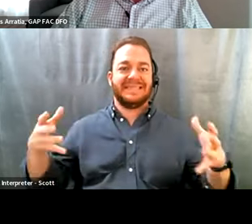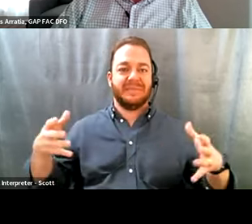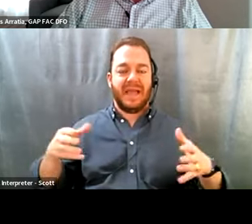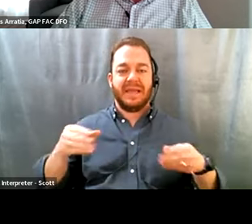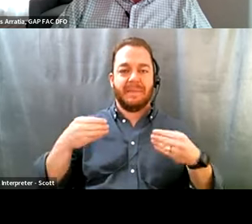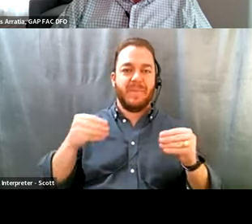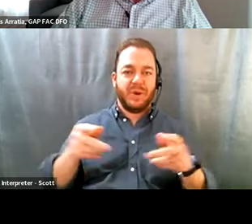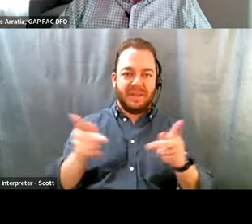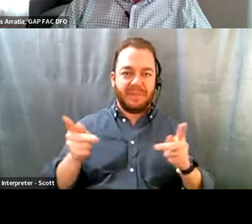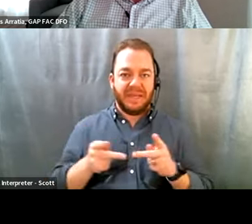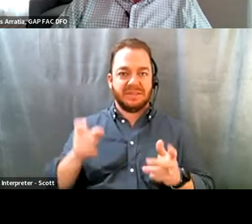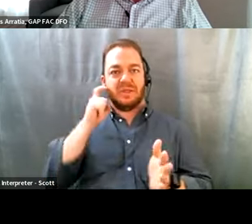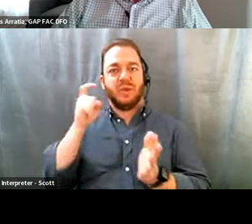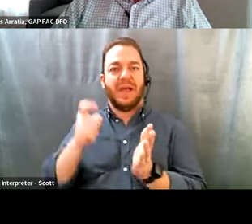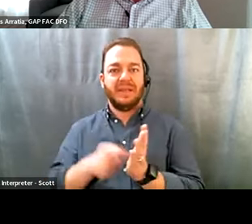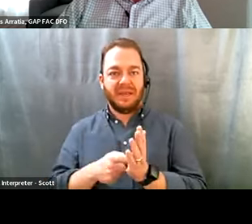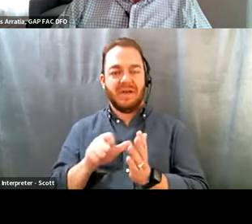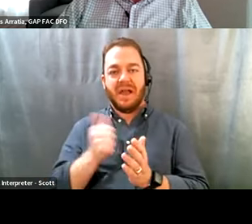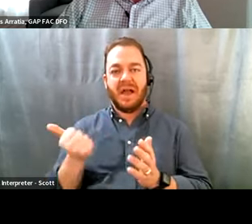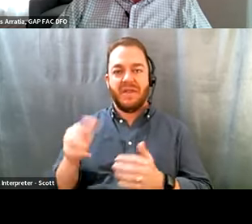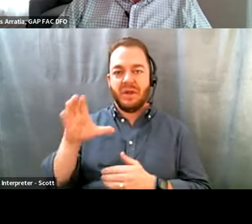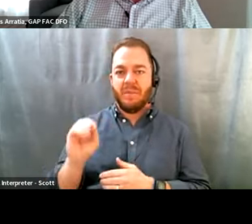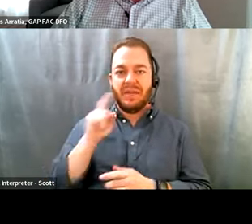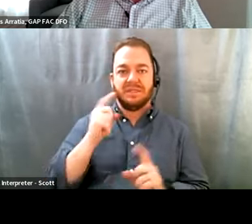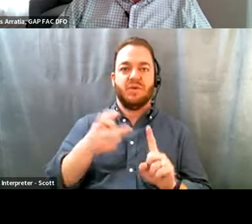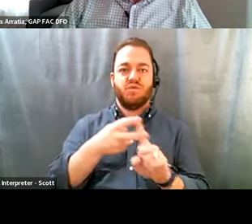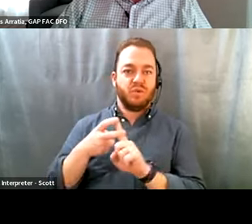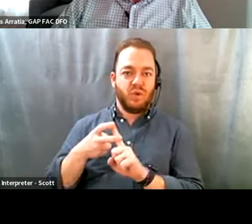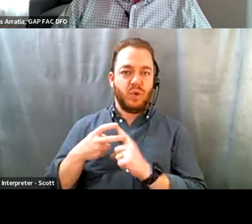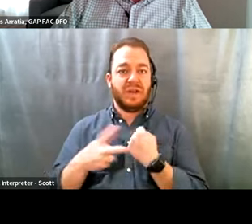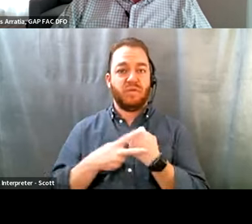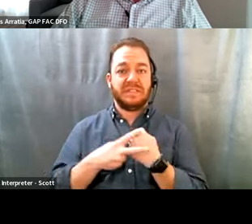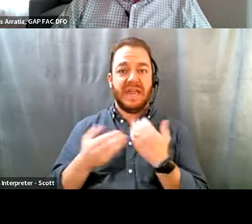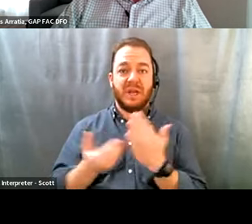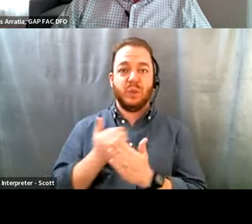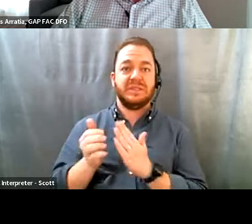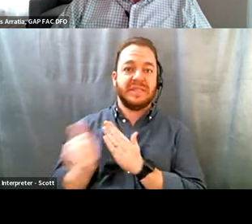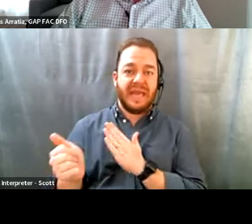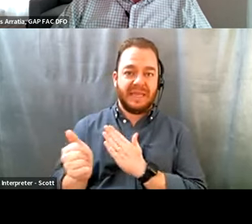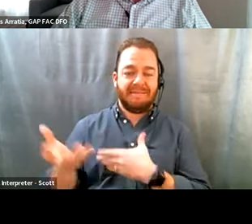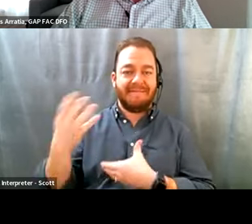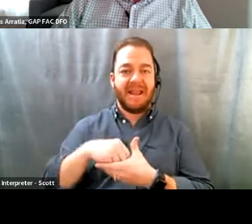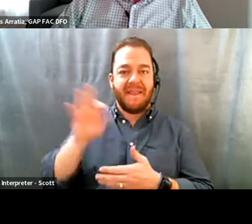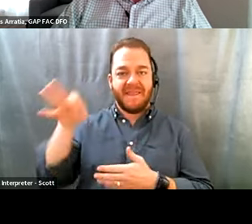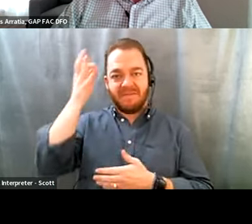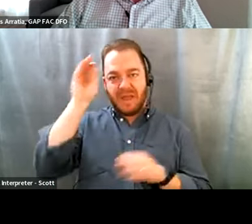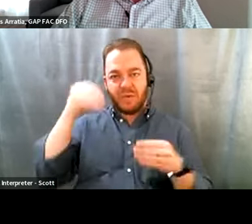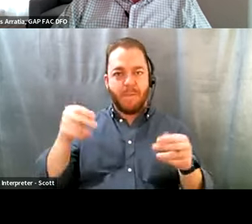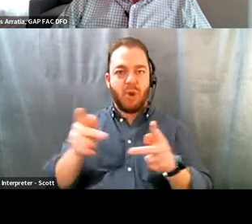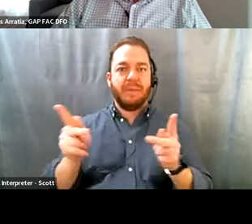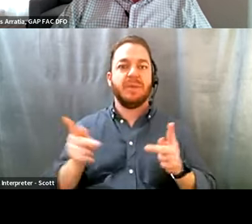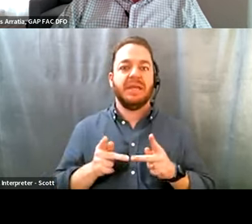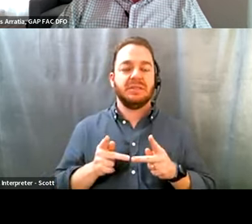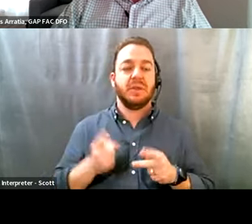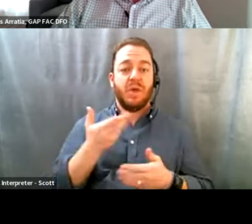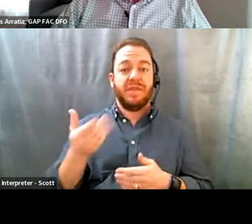to identify these other entities to recruit and retain new talent into the federal marketplace. And one of the things